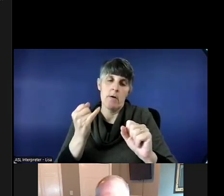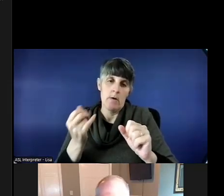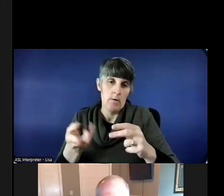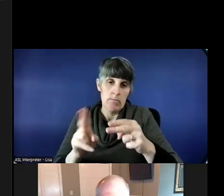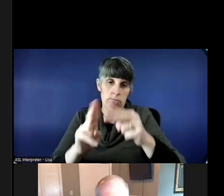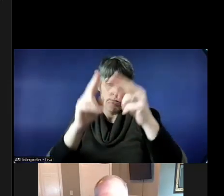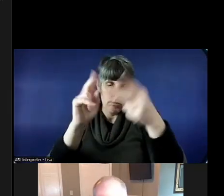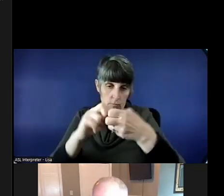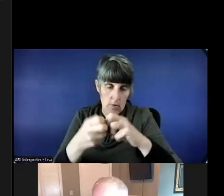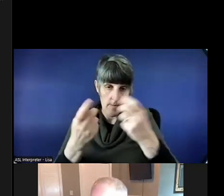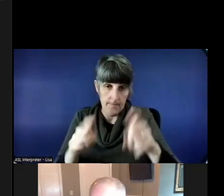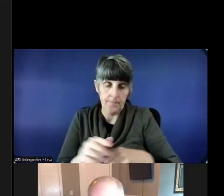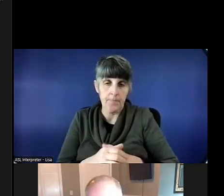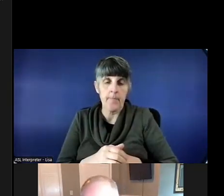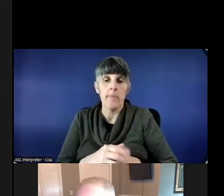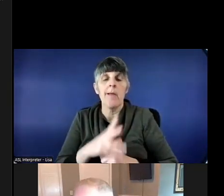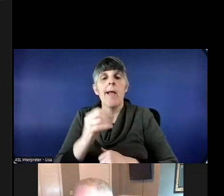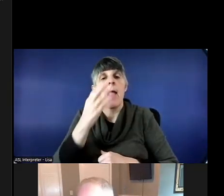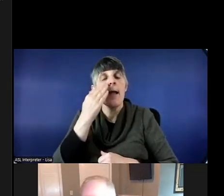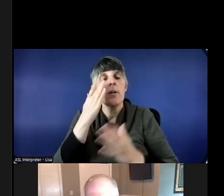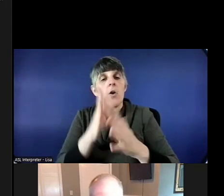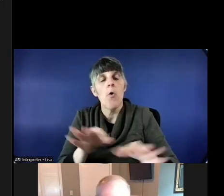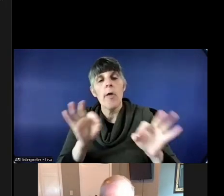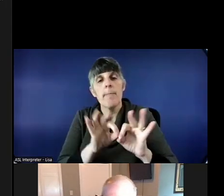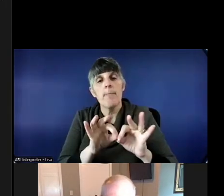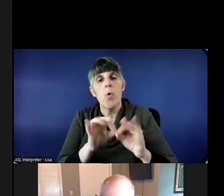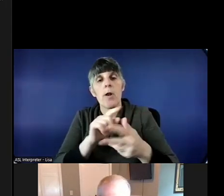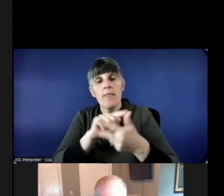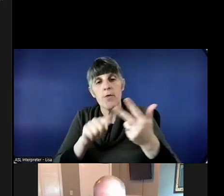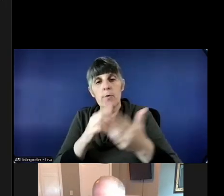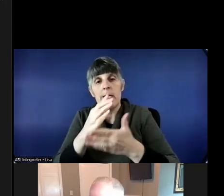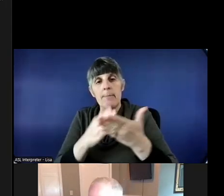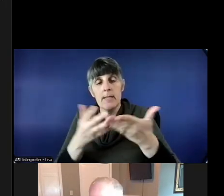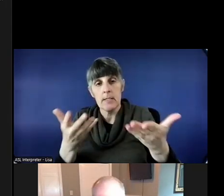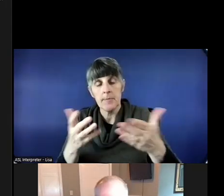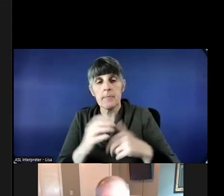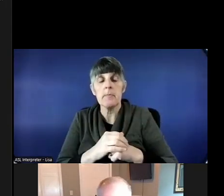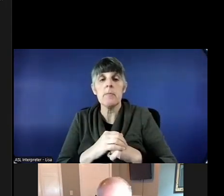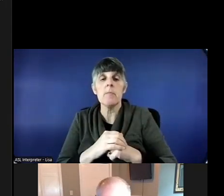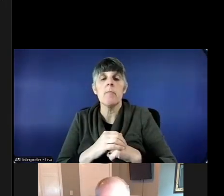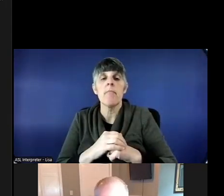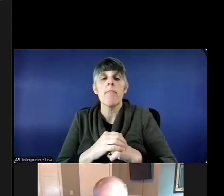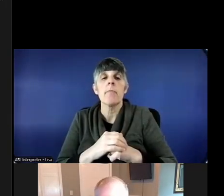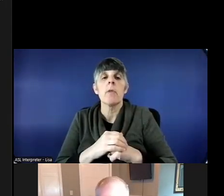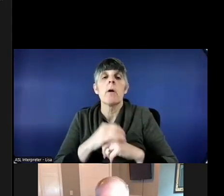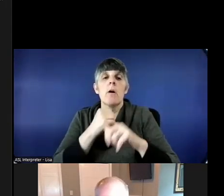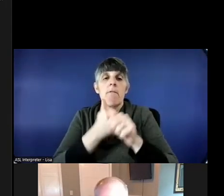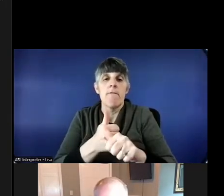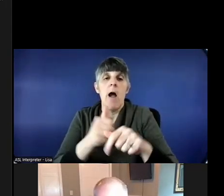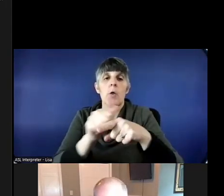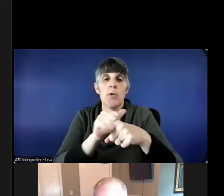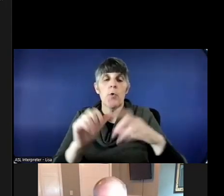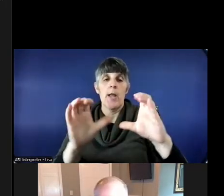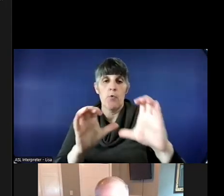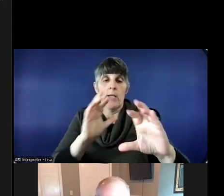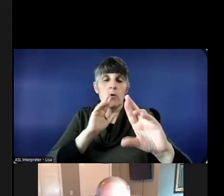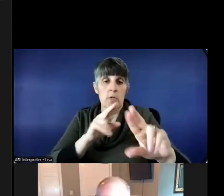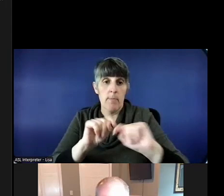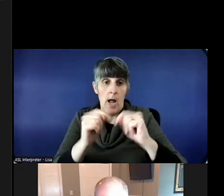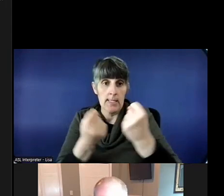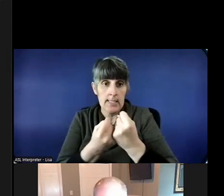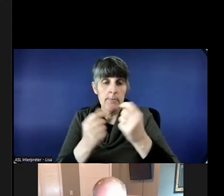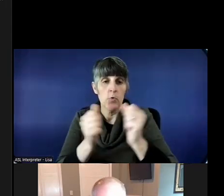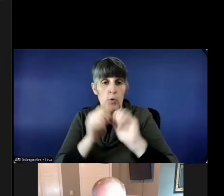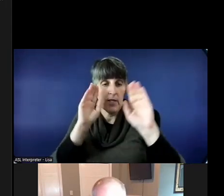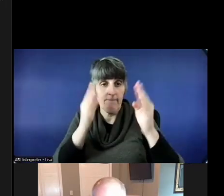that. And, important sort of three pieces are using trained crisis response teams with a focus